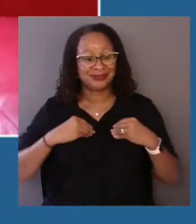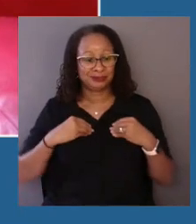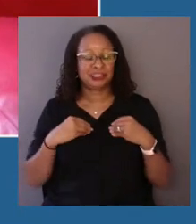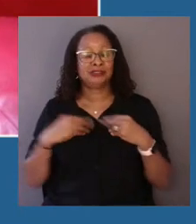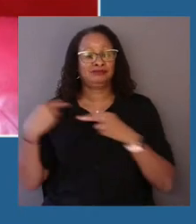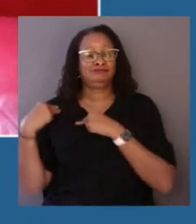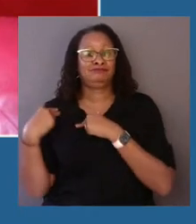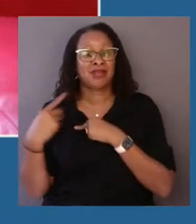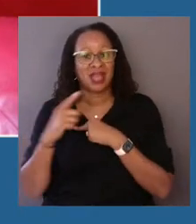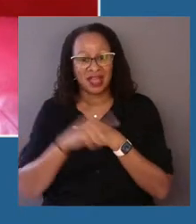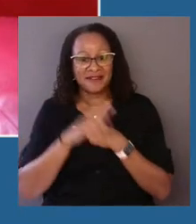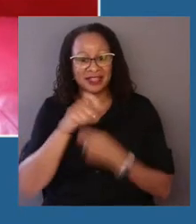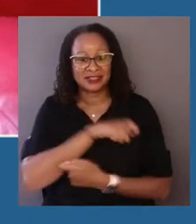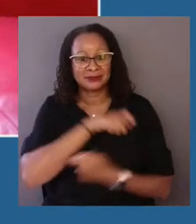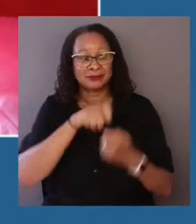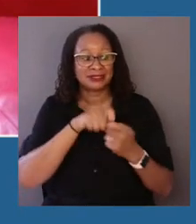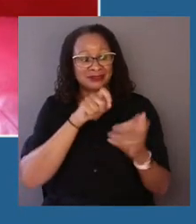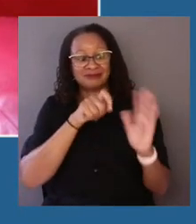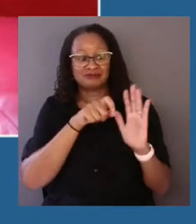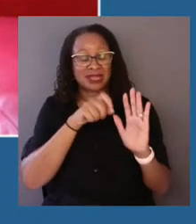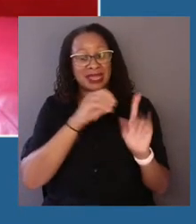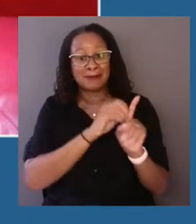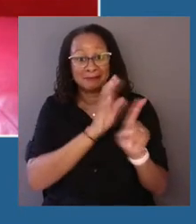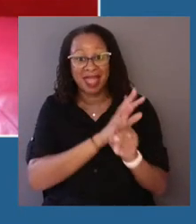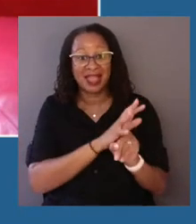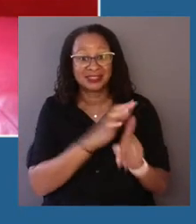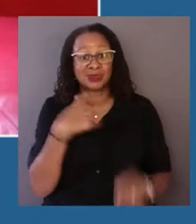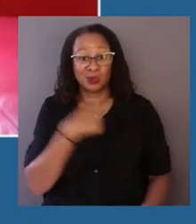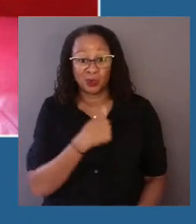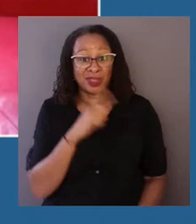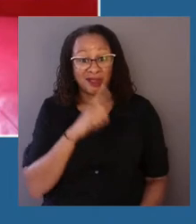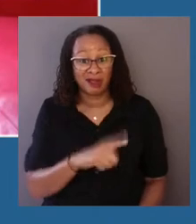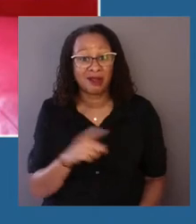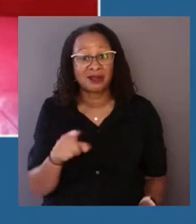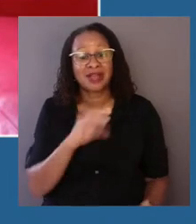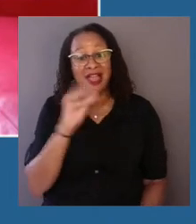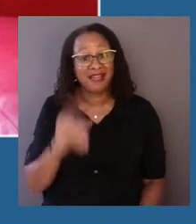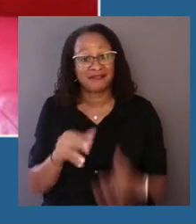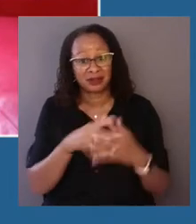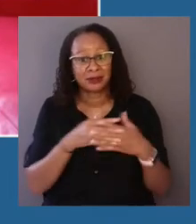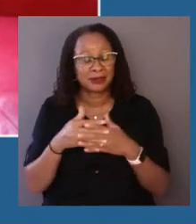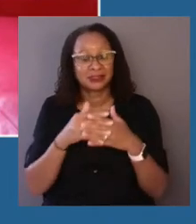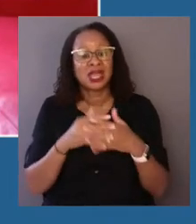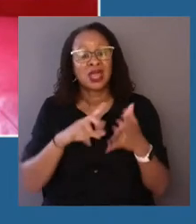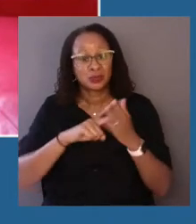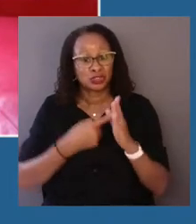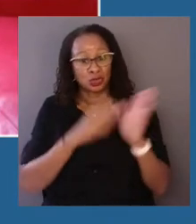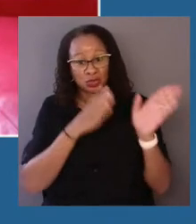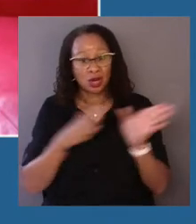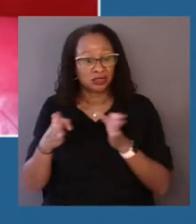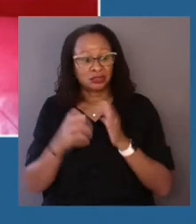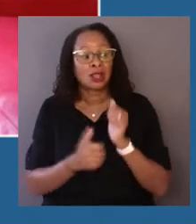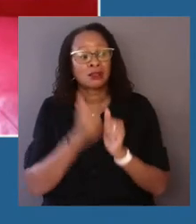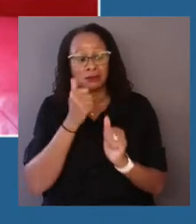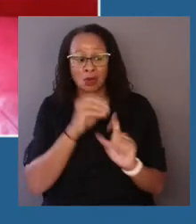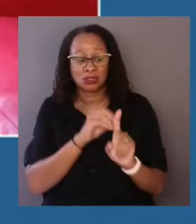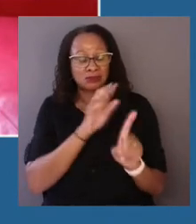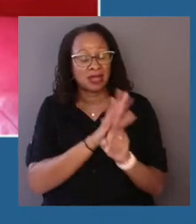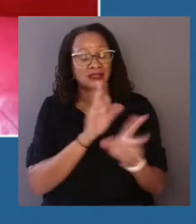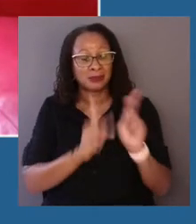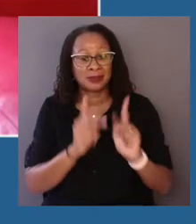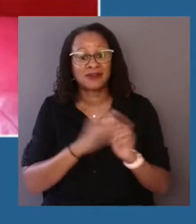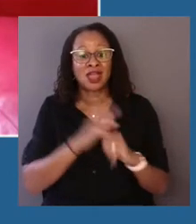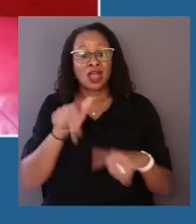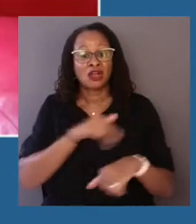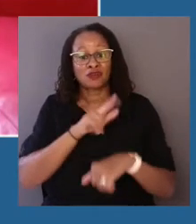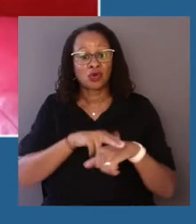this particular impact. So we begin to organize, again, those most impacted. Of course, we know seniors